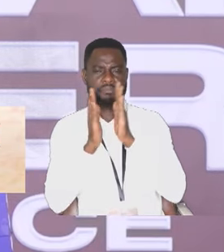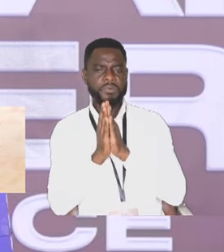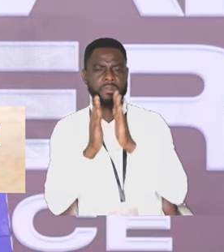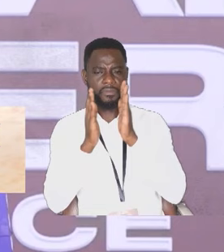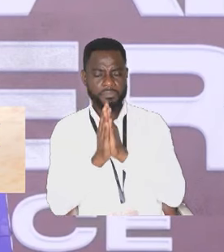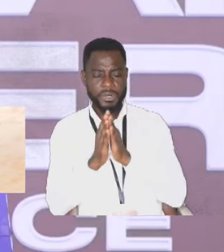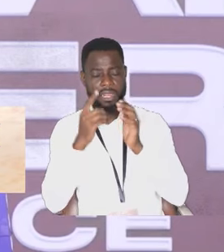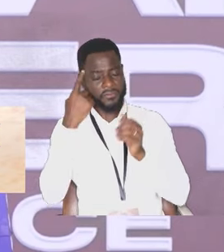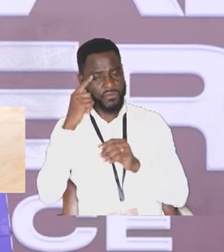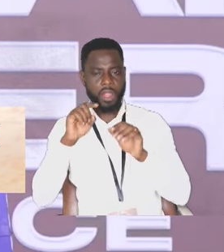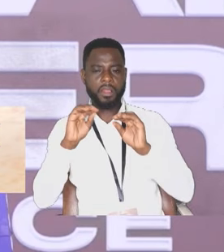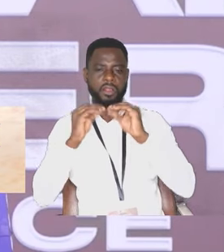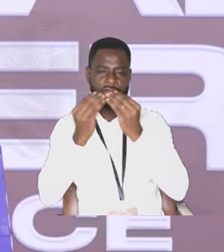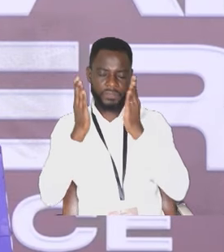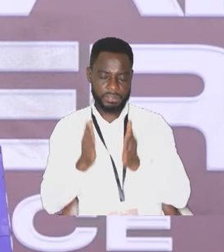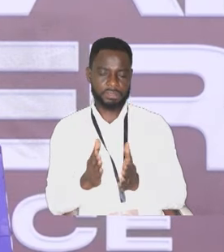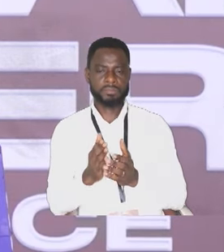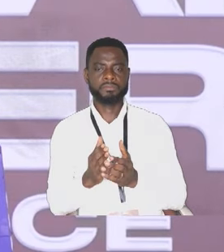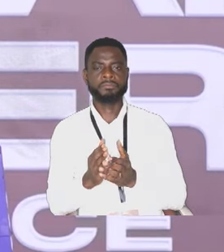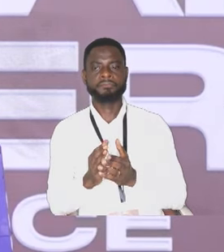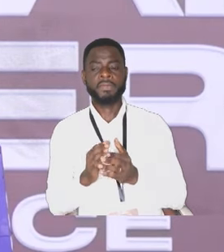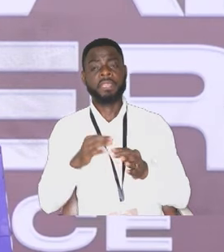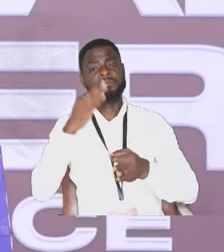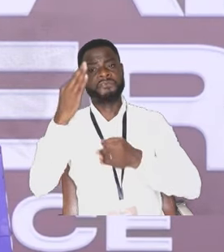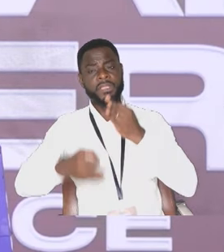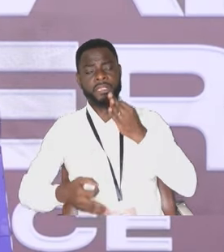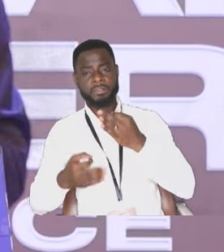prayer forces for them. Then we have a commitment. Finally,